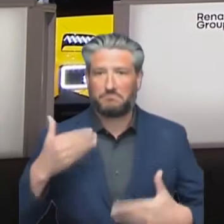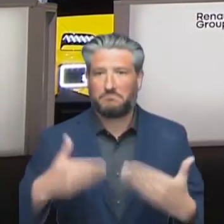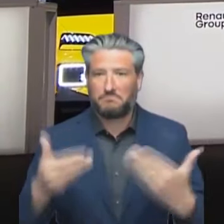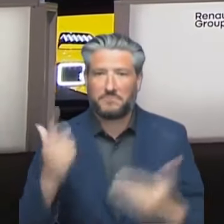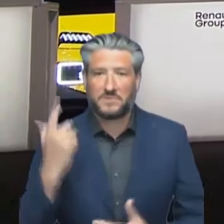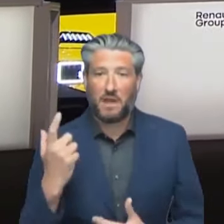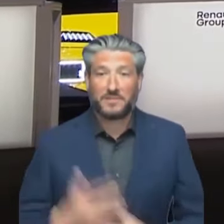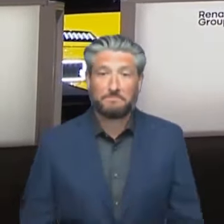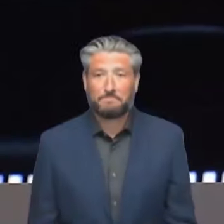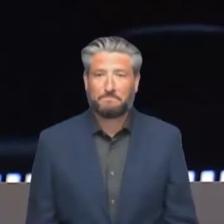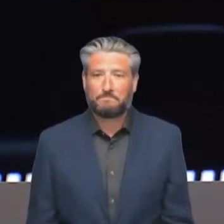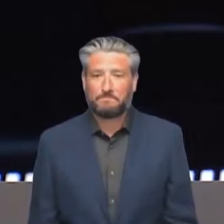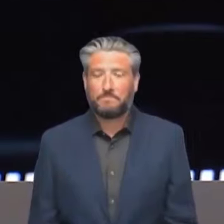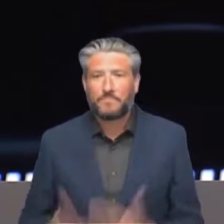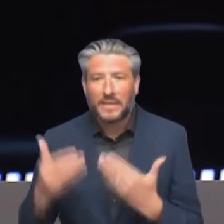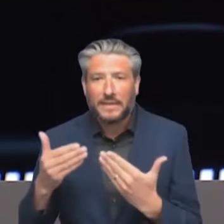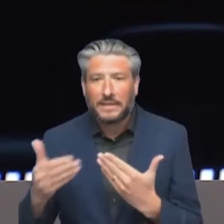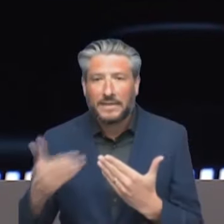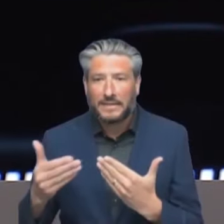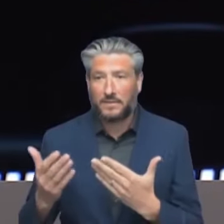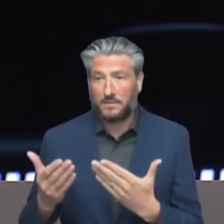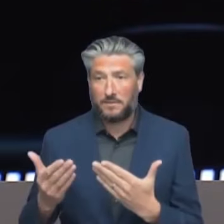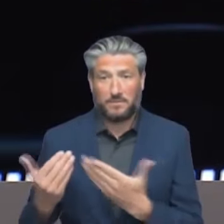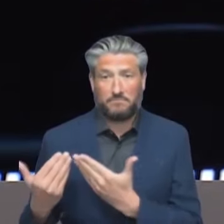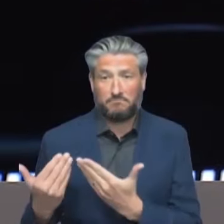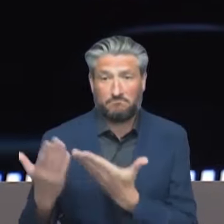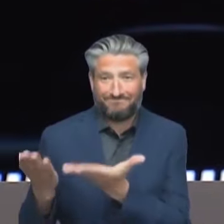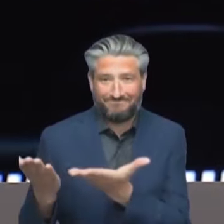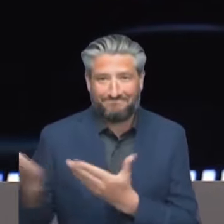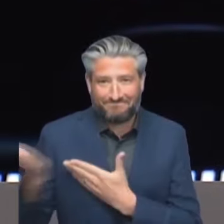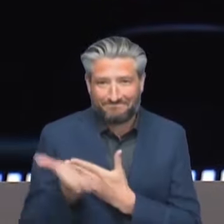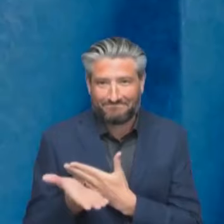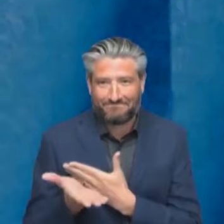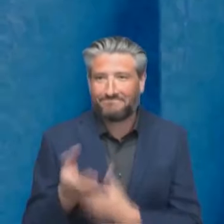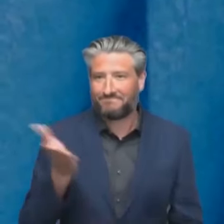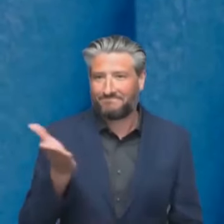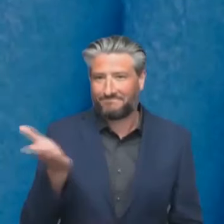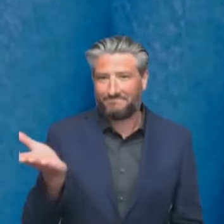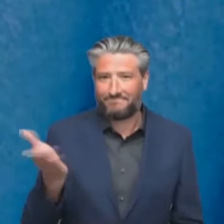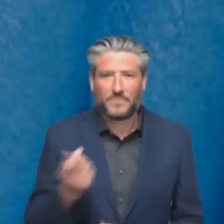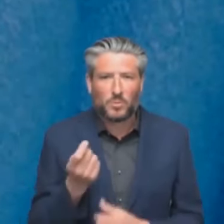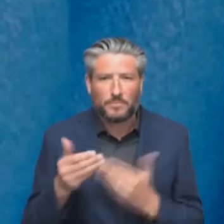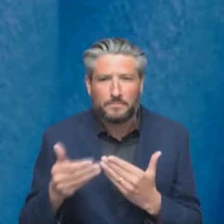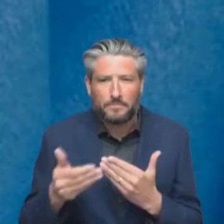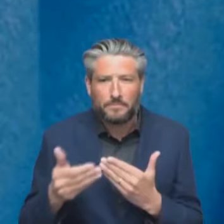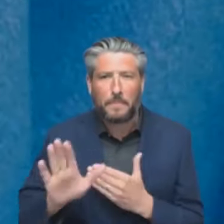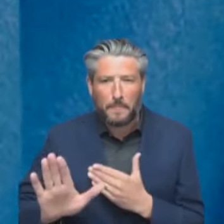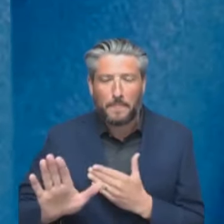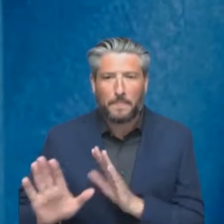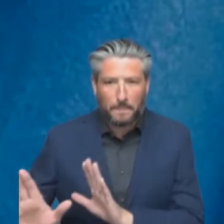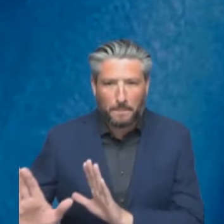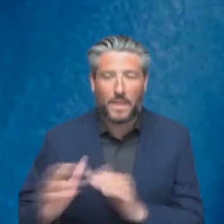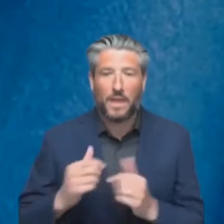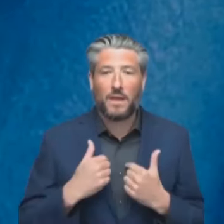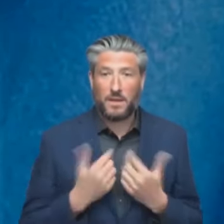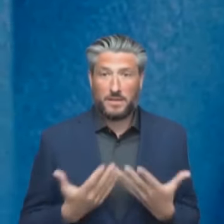the floor to Clotilde Delbos, and she will make a presentation of the group's financial results. Before I do that, I would really like to share with